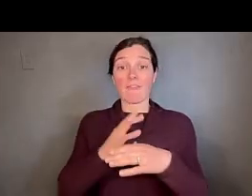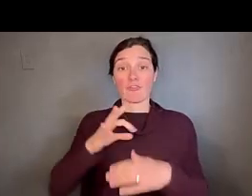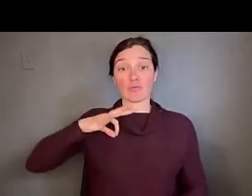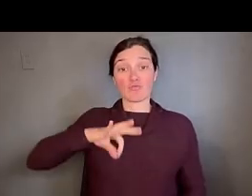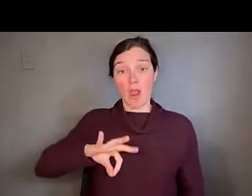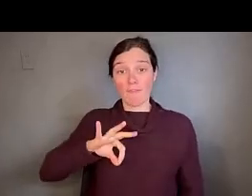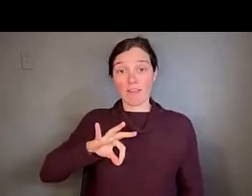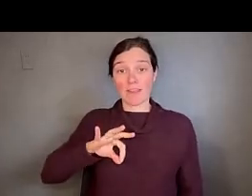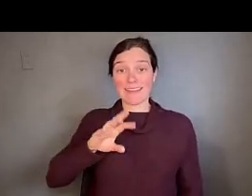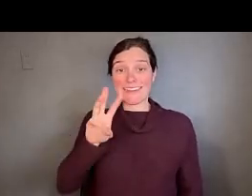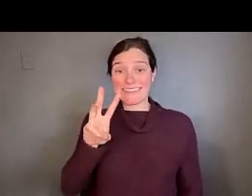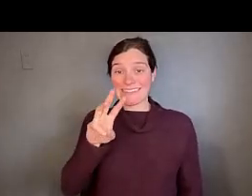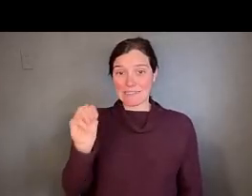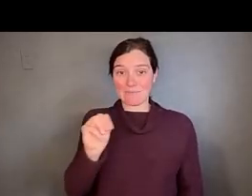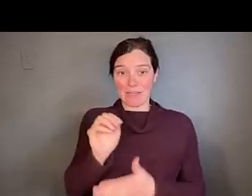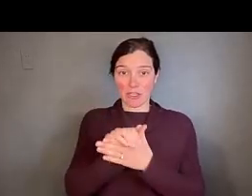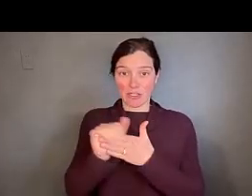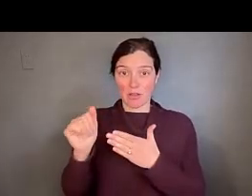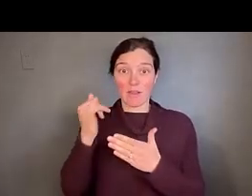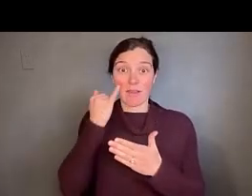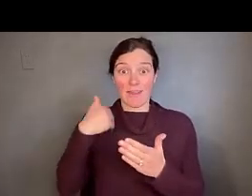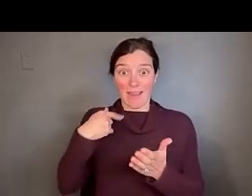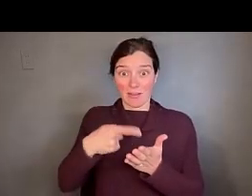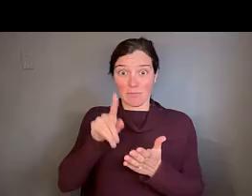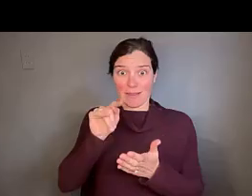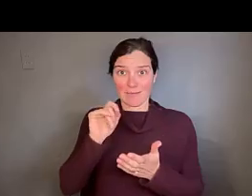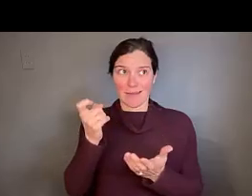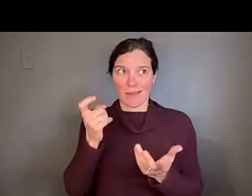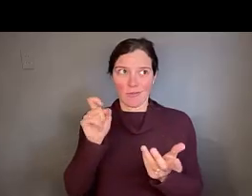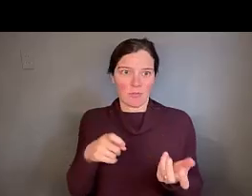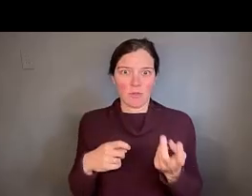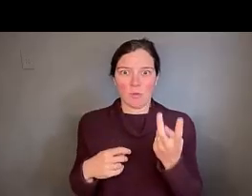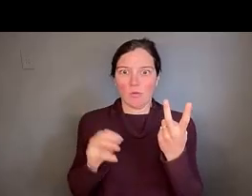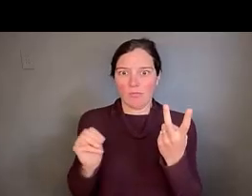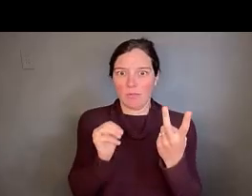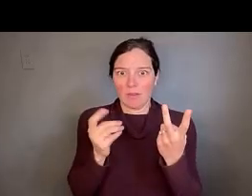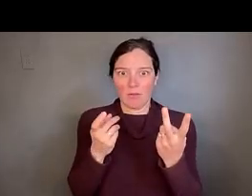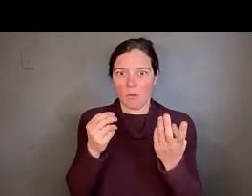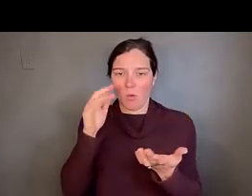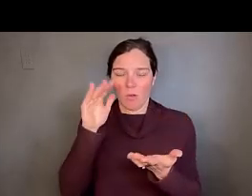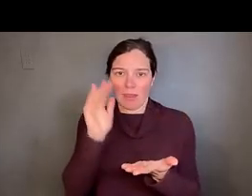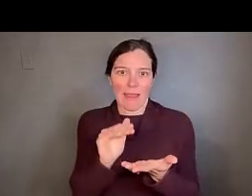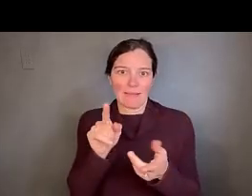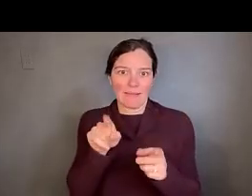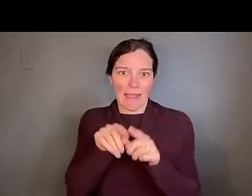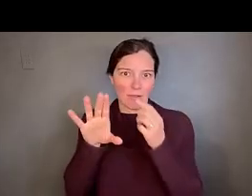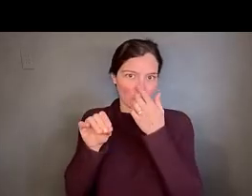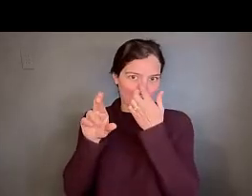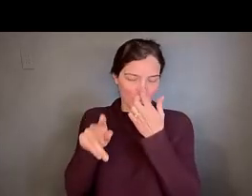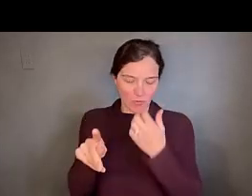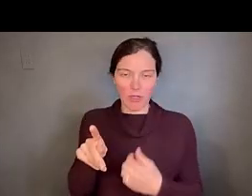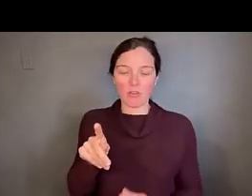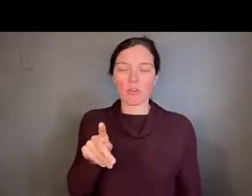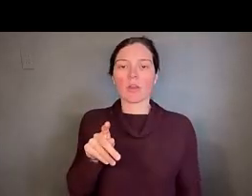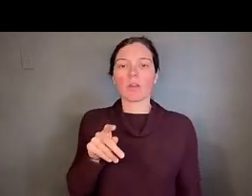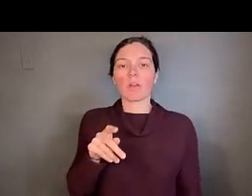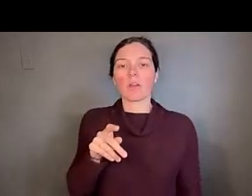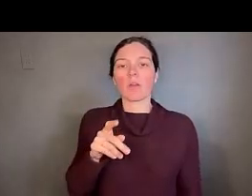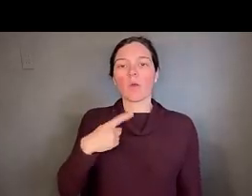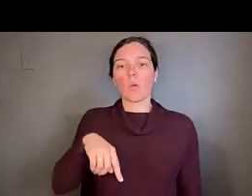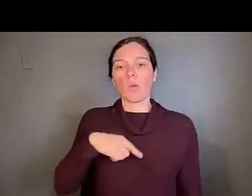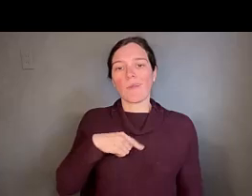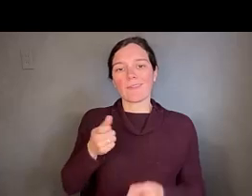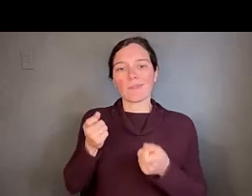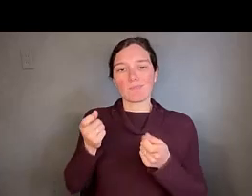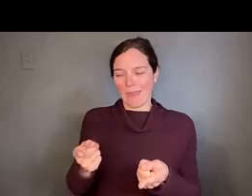or margin, $6 million. If I had to pay tax on that, I don't know, let's say $2 million, probably less as a corporation. We've